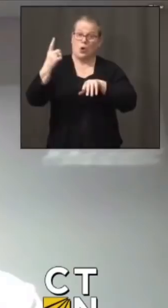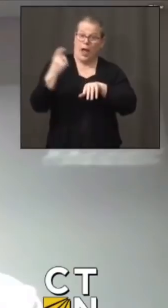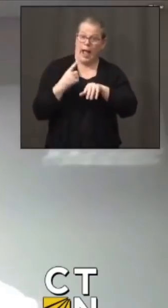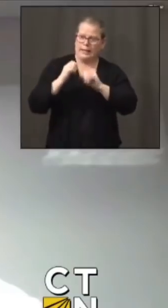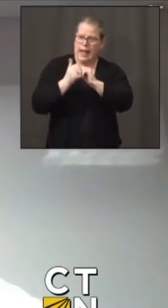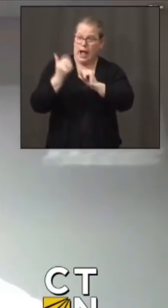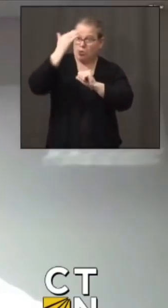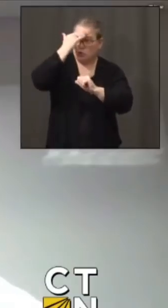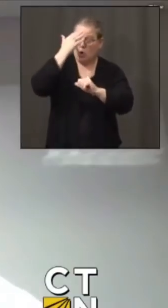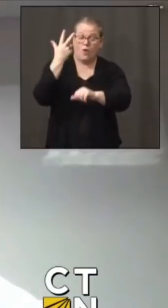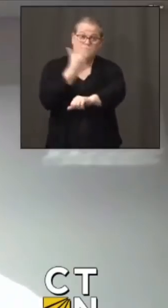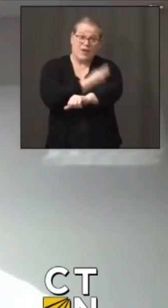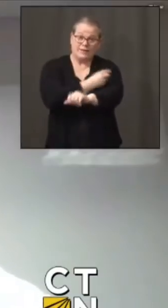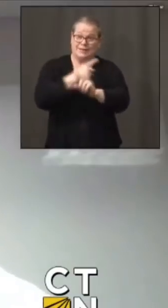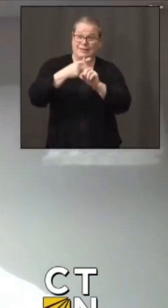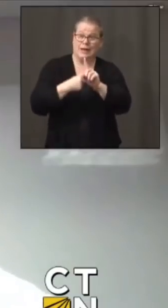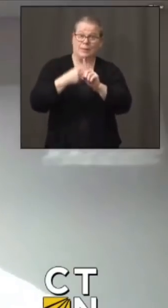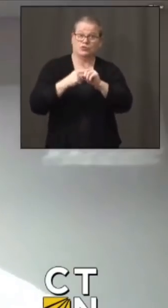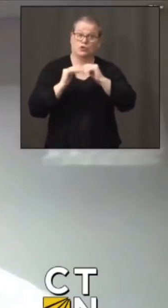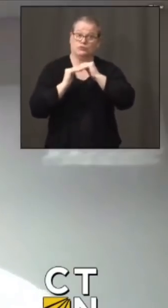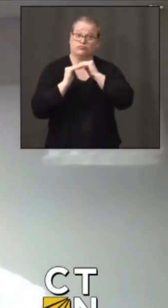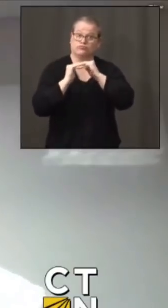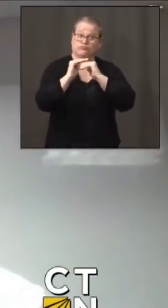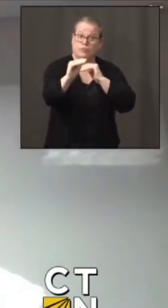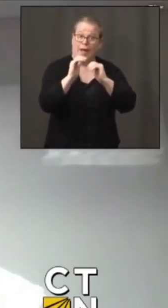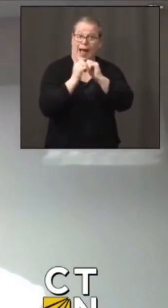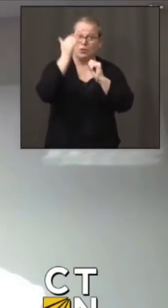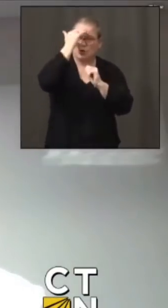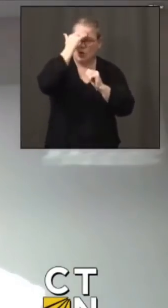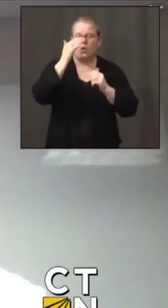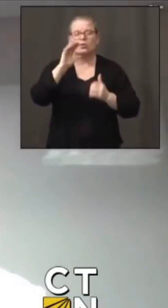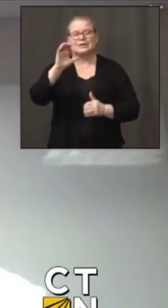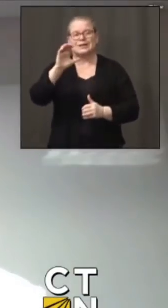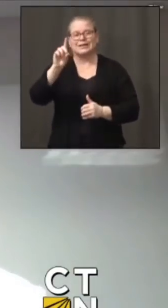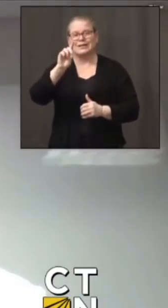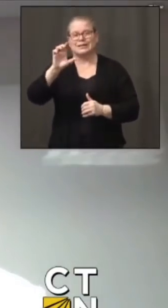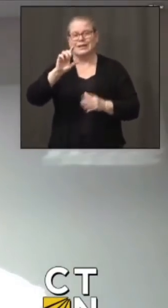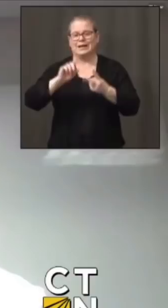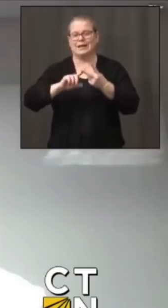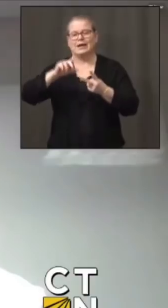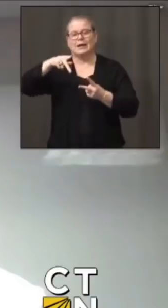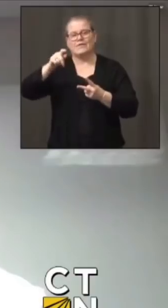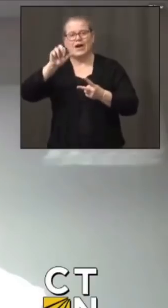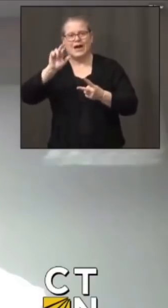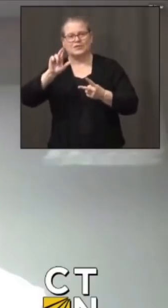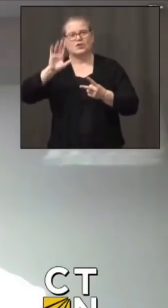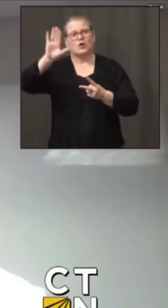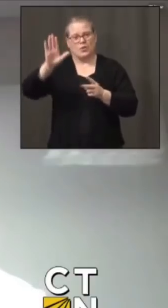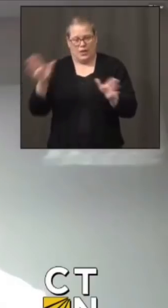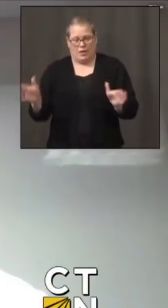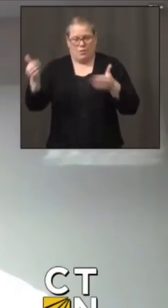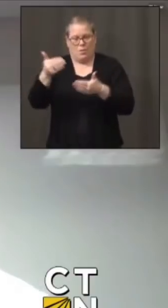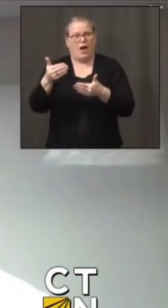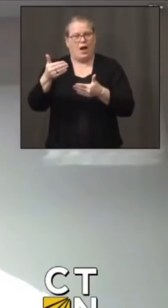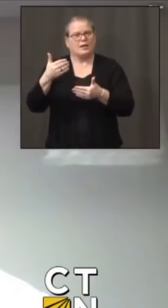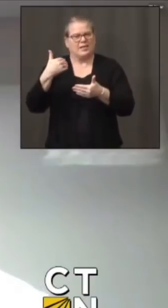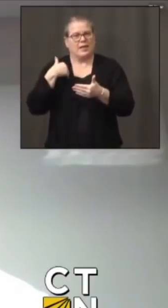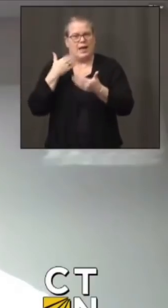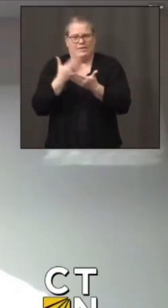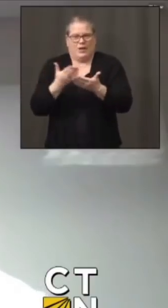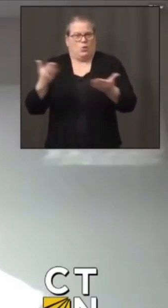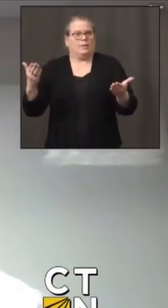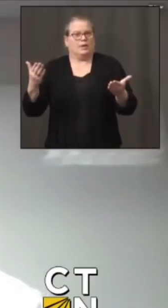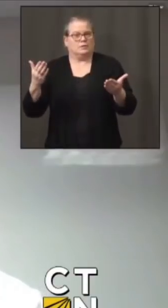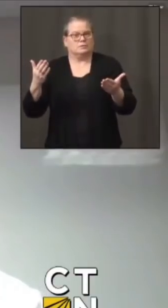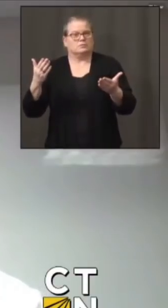have maintained temperature throughout? The CDC and Pfizer in their packaging has sent an actual equipment over that